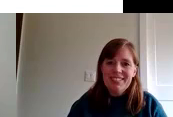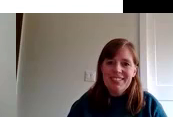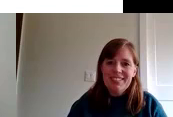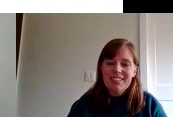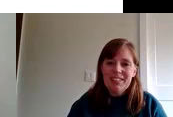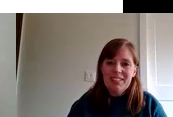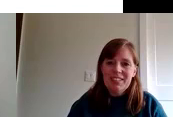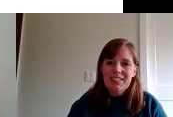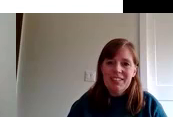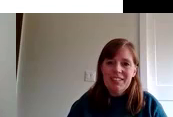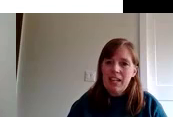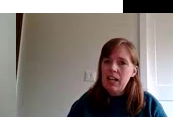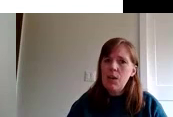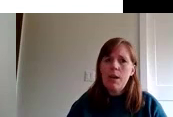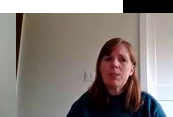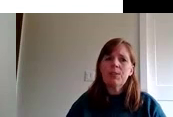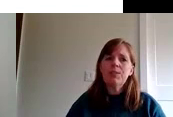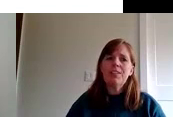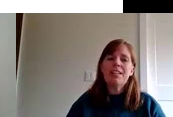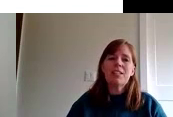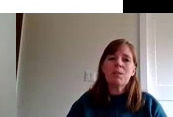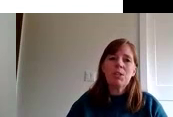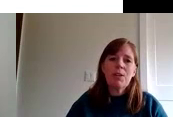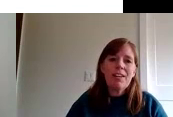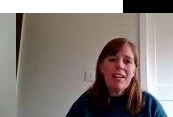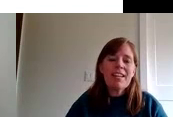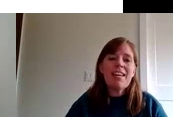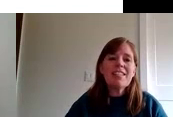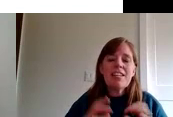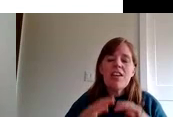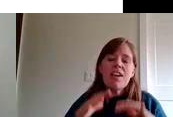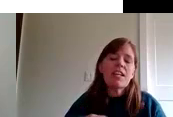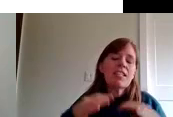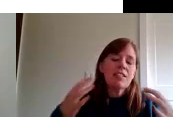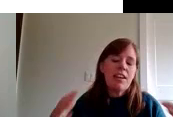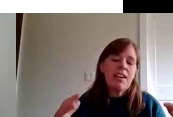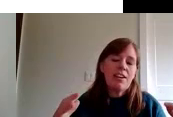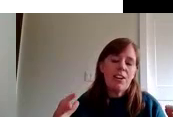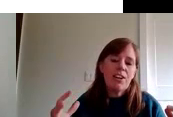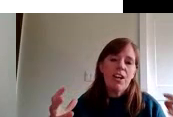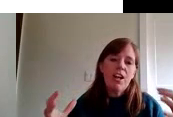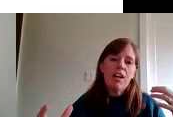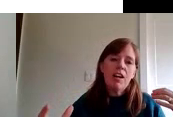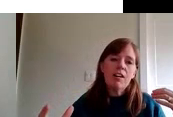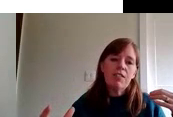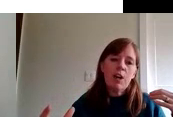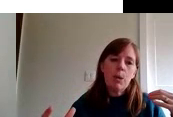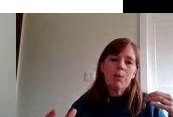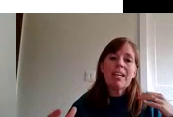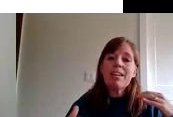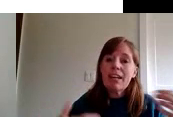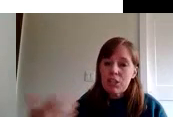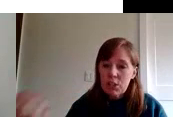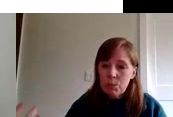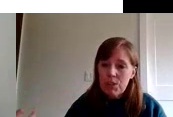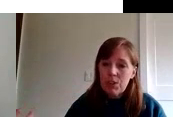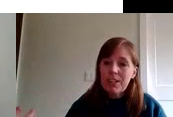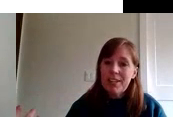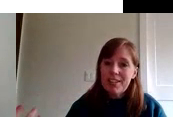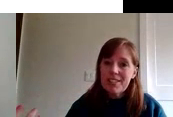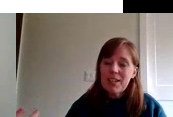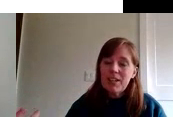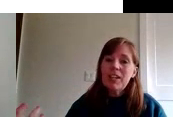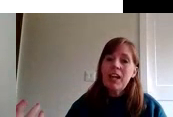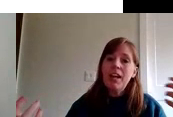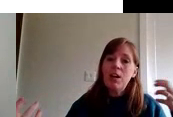it's going to make a big difference. Oh, absolutely. That's going to be great. And again, it's the next layer of connection with